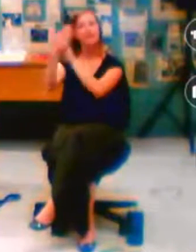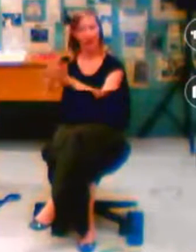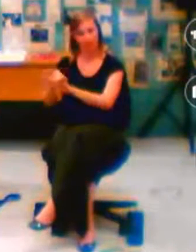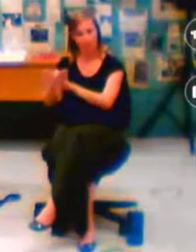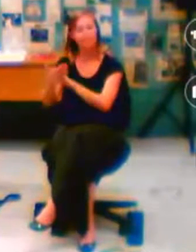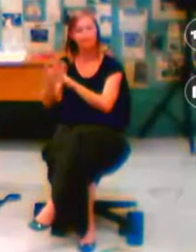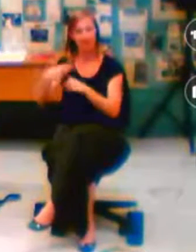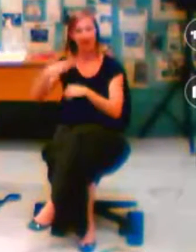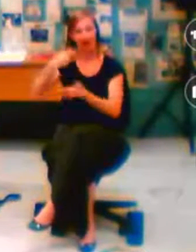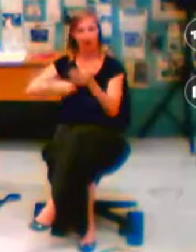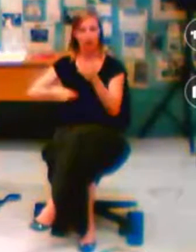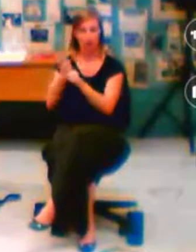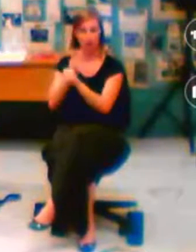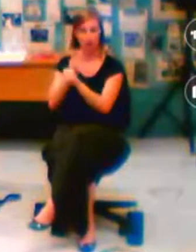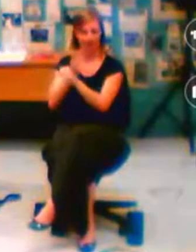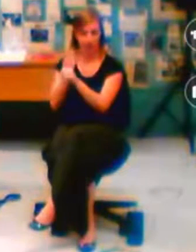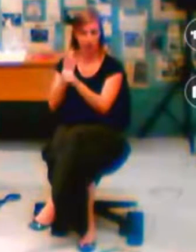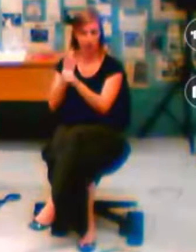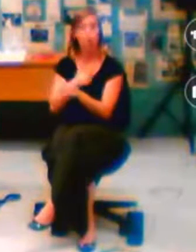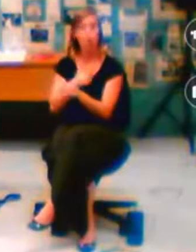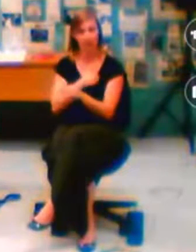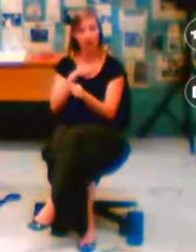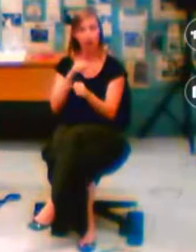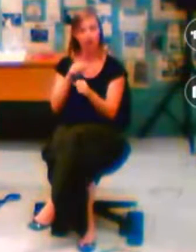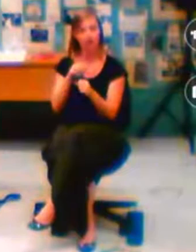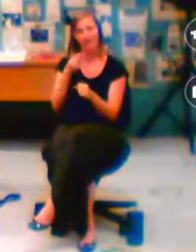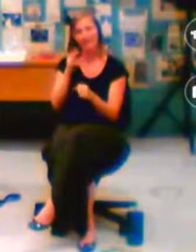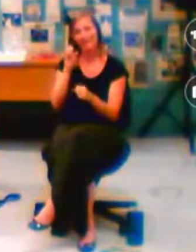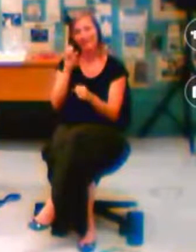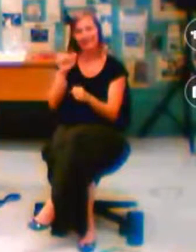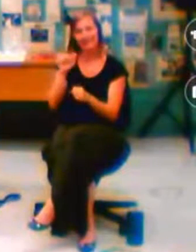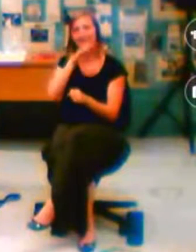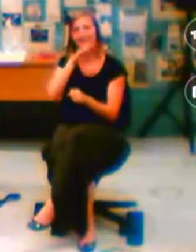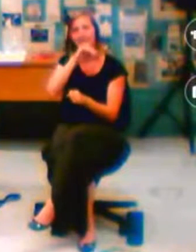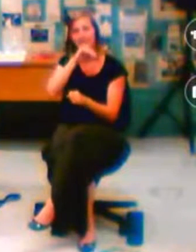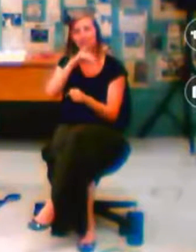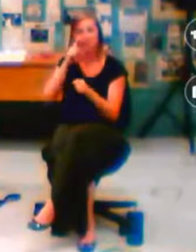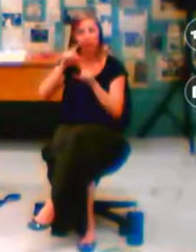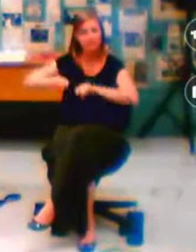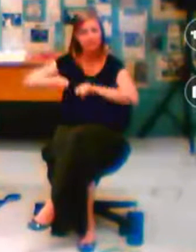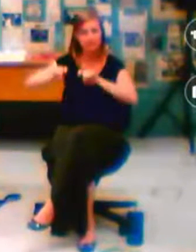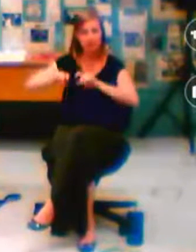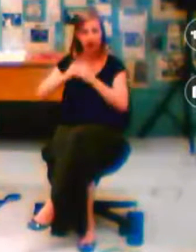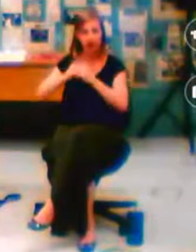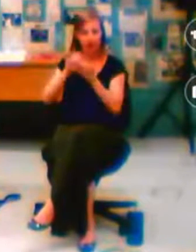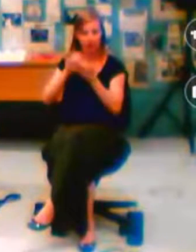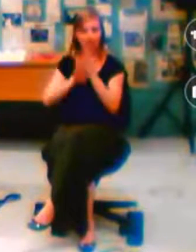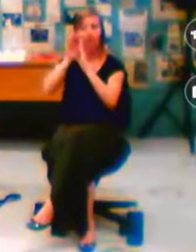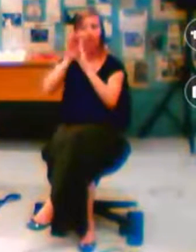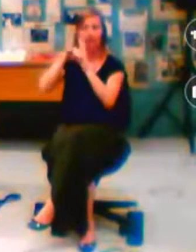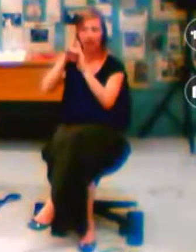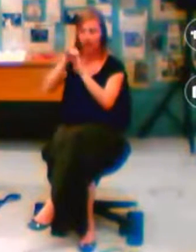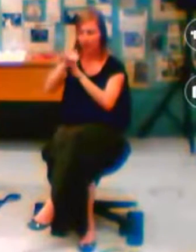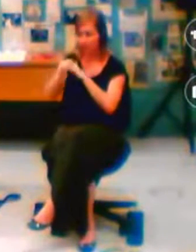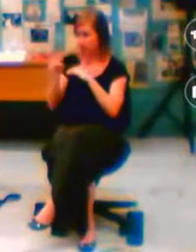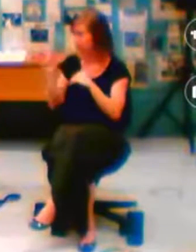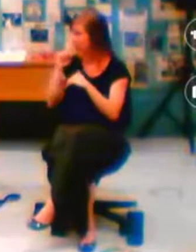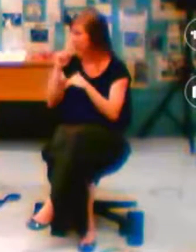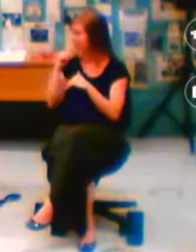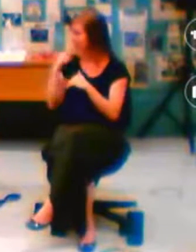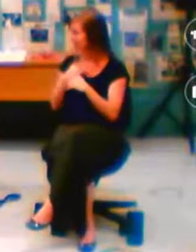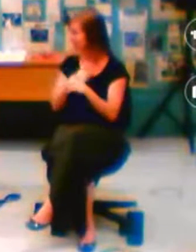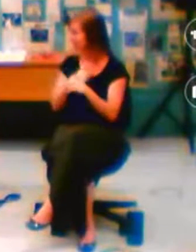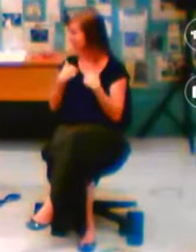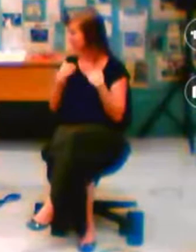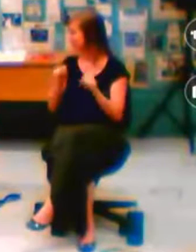having in mind that we the baby boomers are against the break and hip baby boomers. You guys are here. We are going to be the high cost